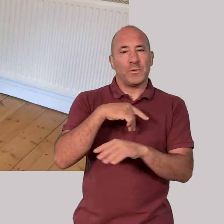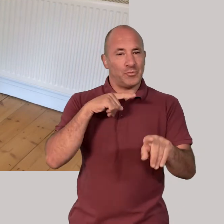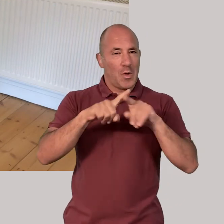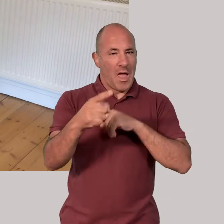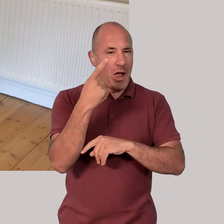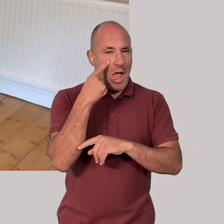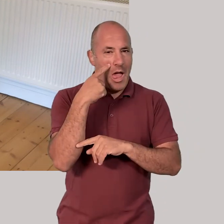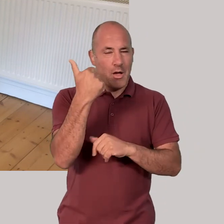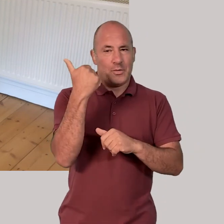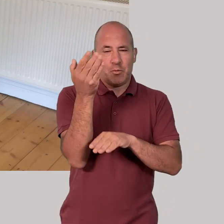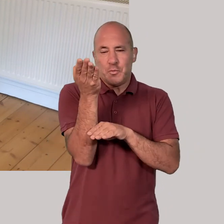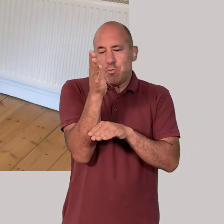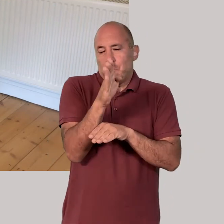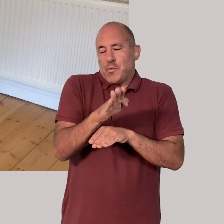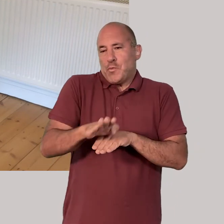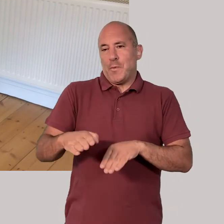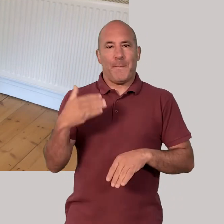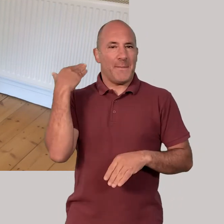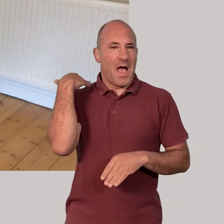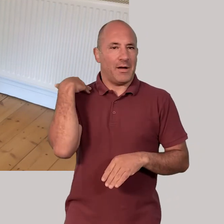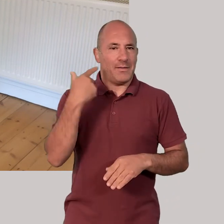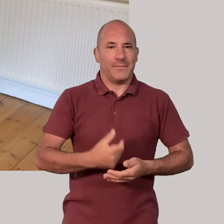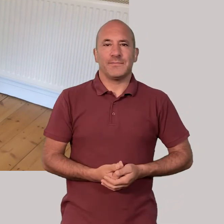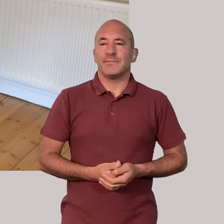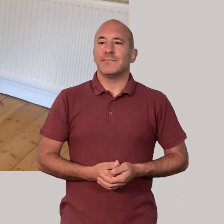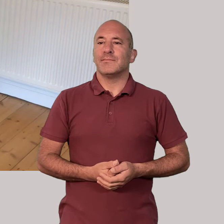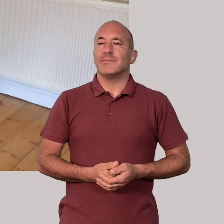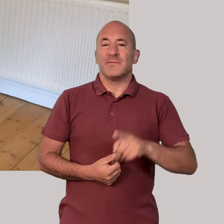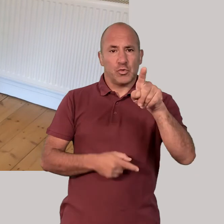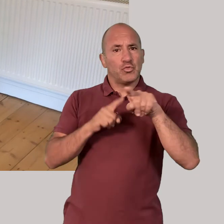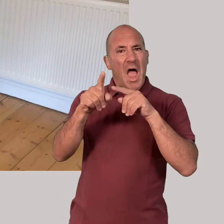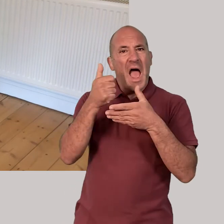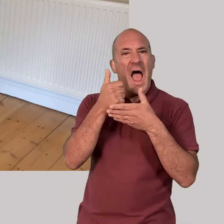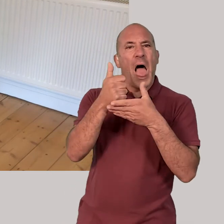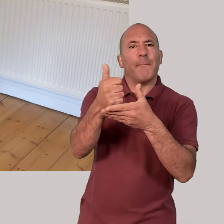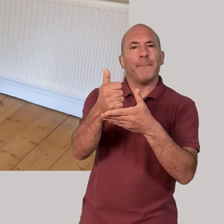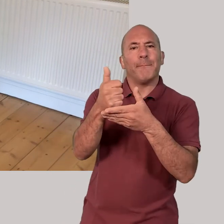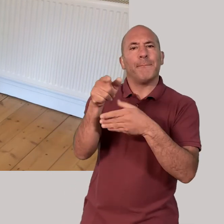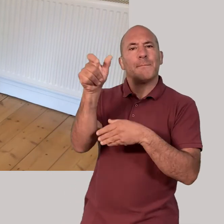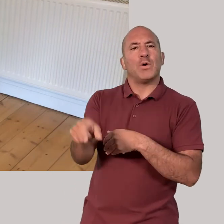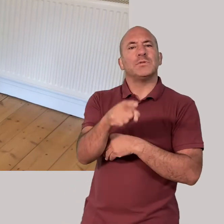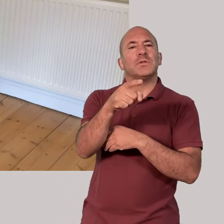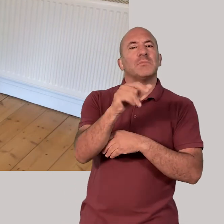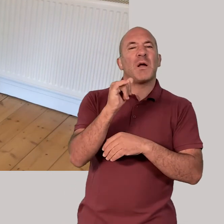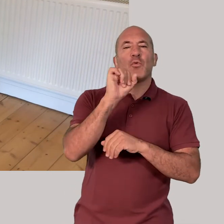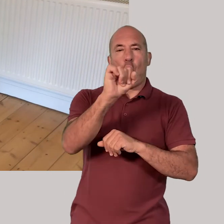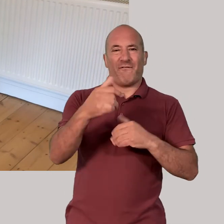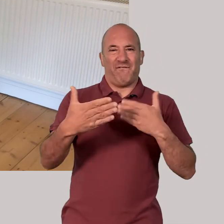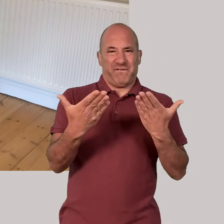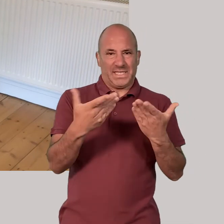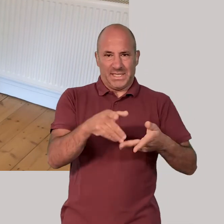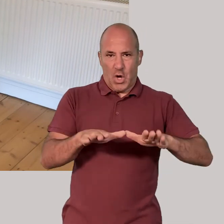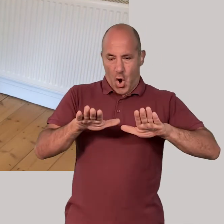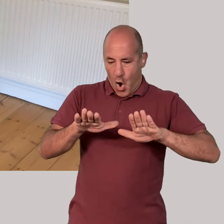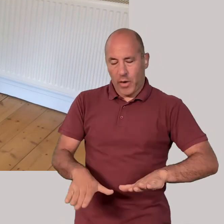to see if we can get a nice arch in our cat pose. So, if you're helping, you might put